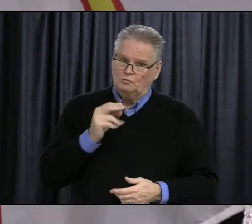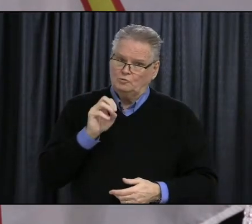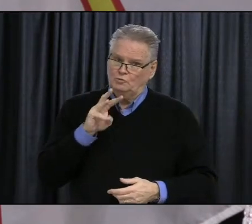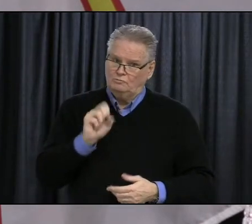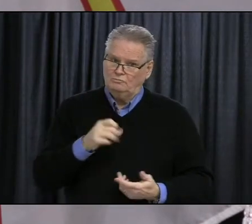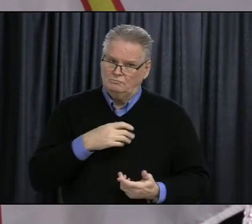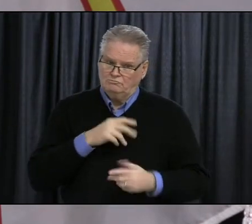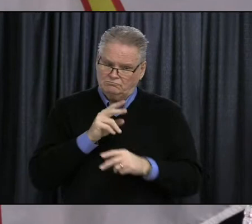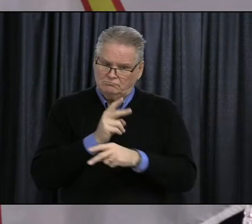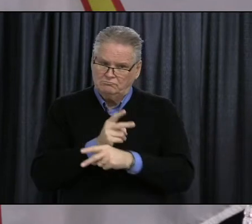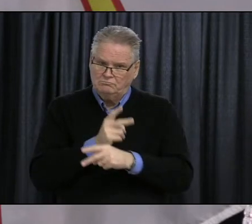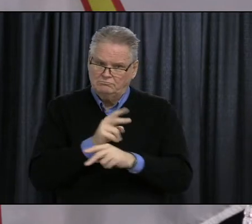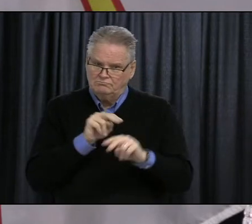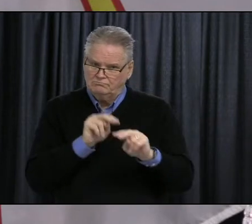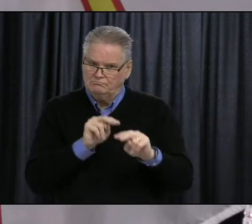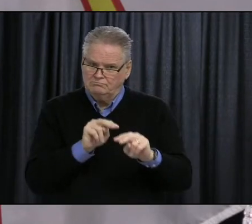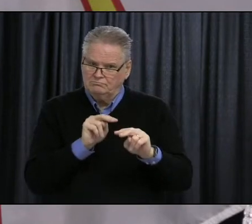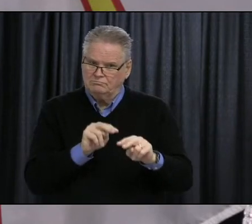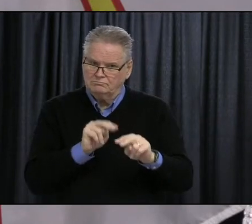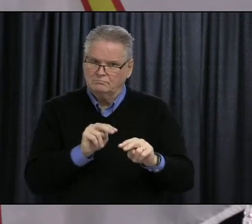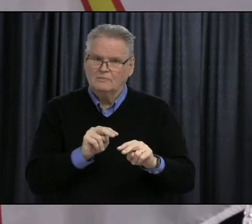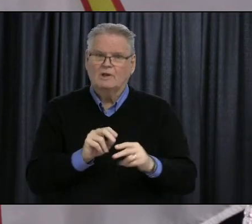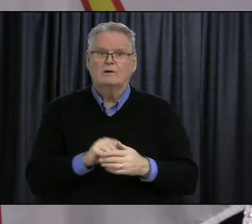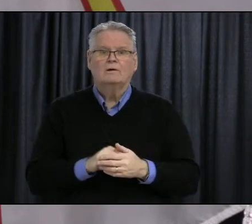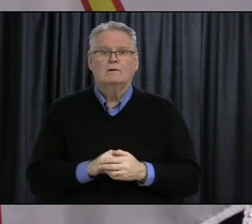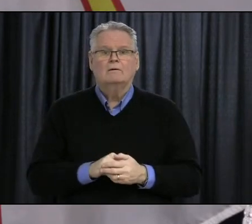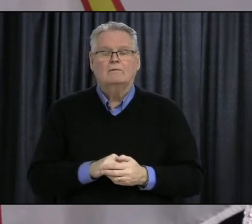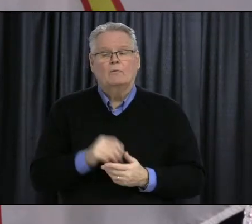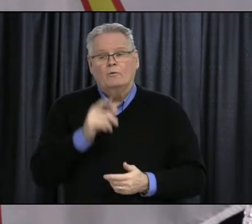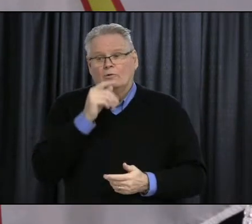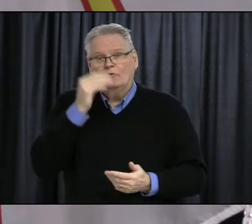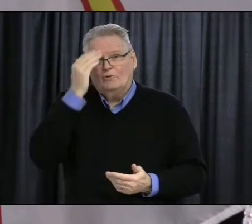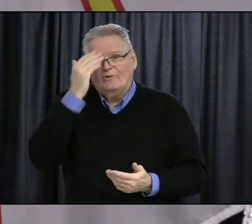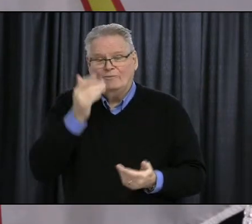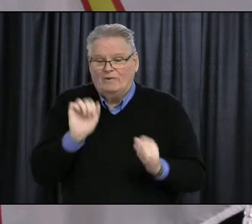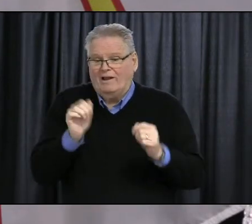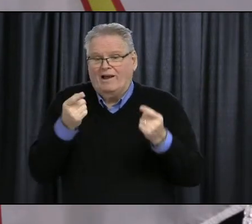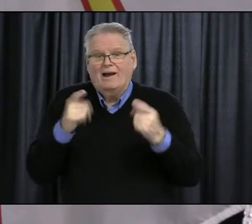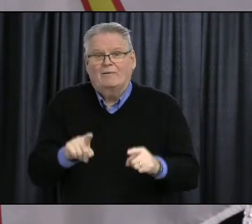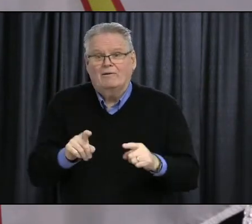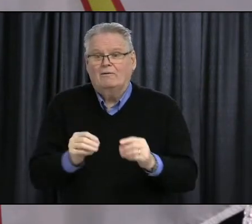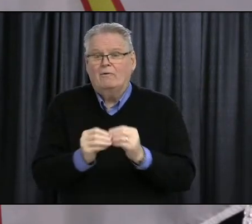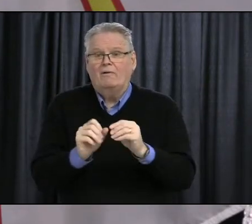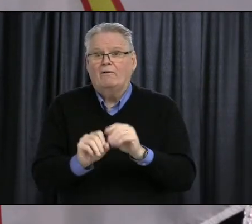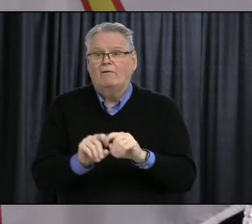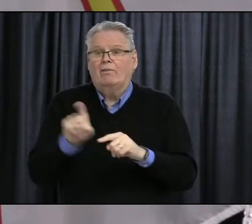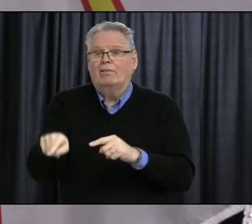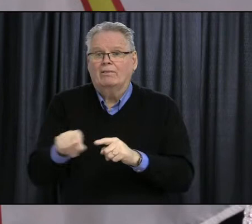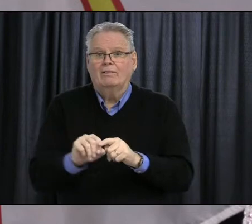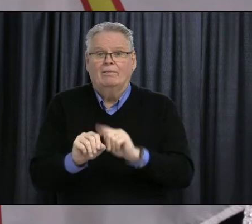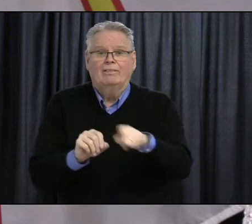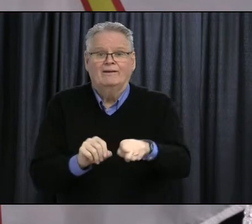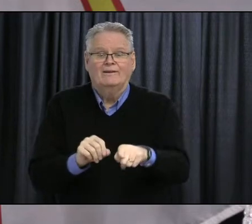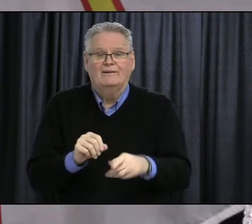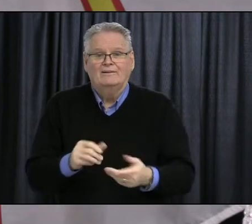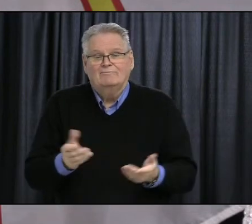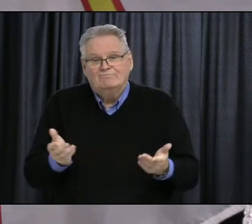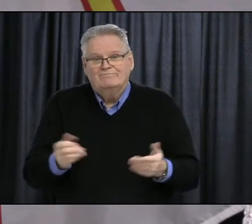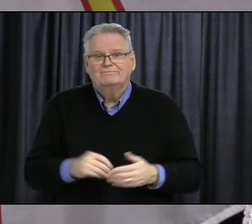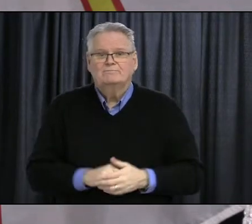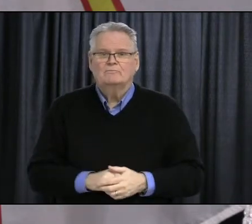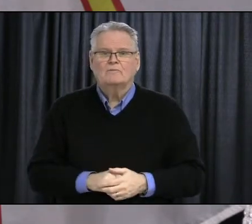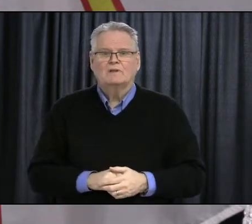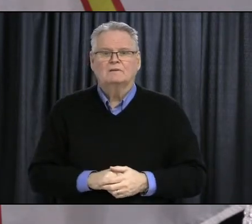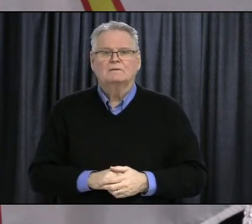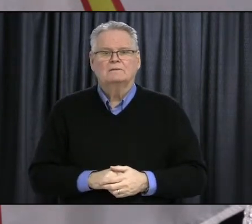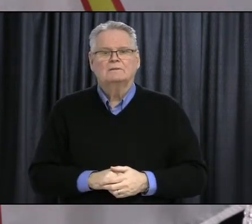up. Certainly from a forward contact tracing point of view, we feel like we do have all those contacts identified